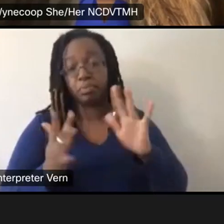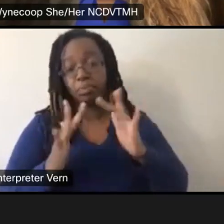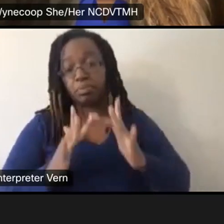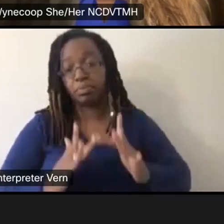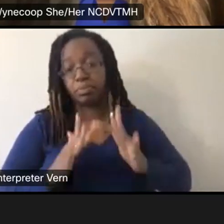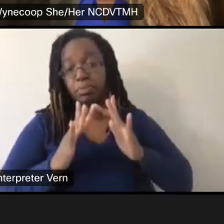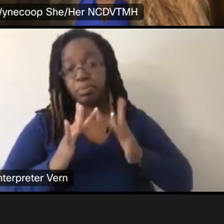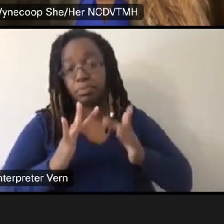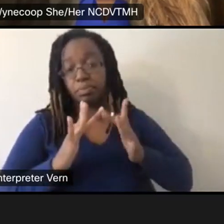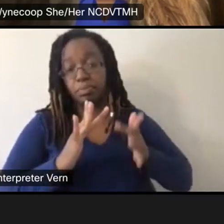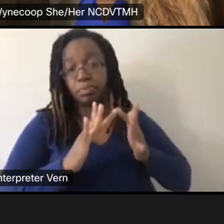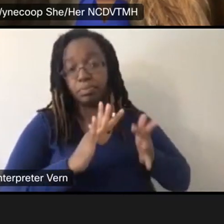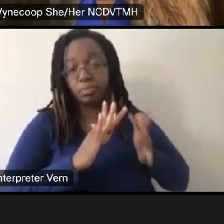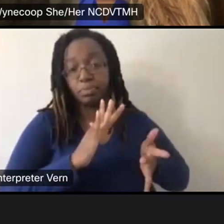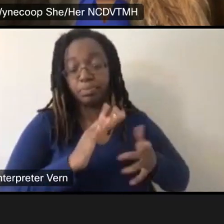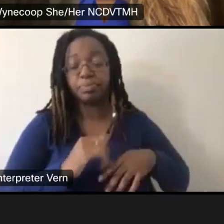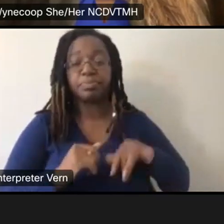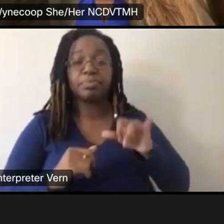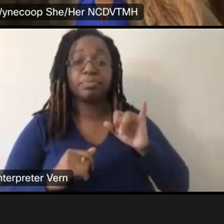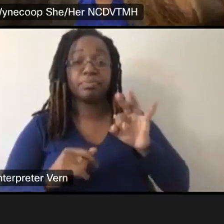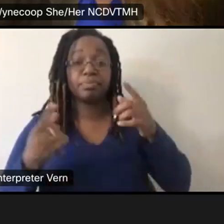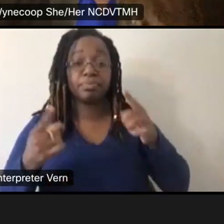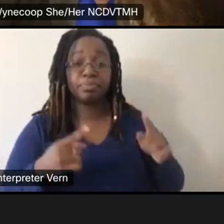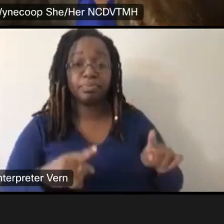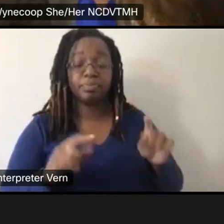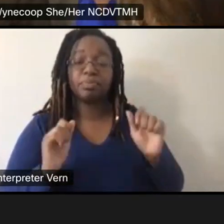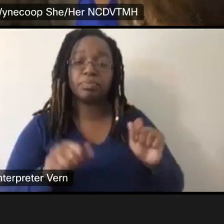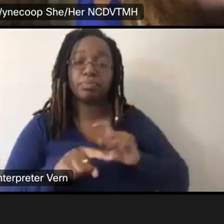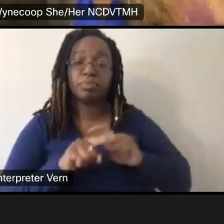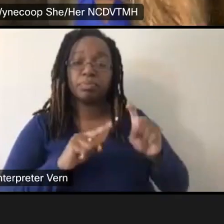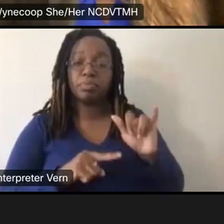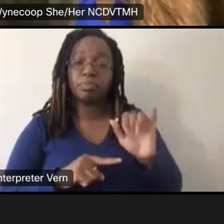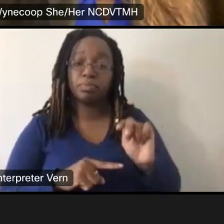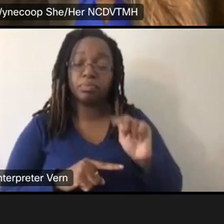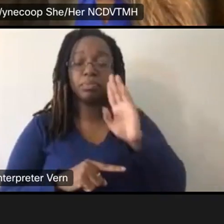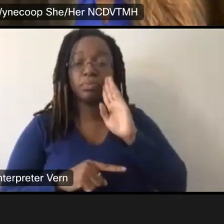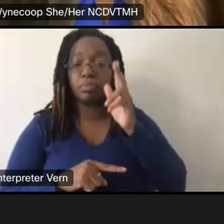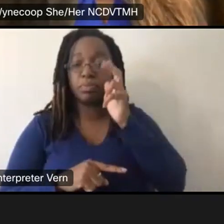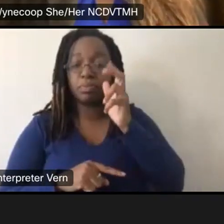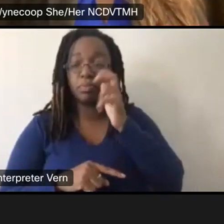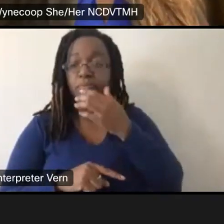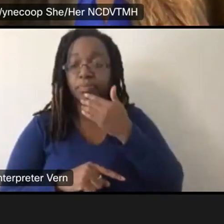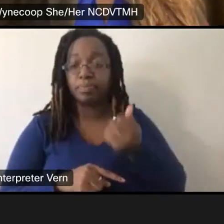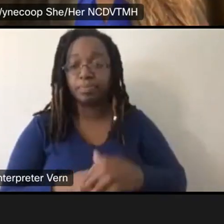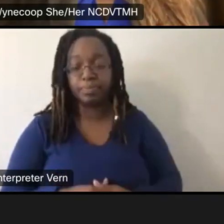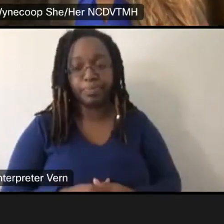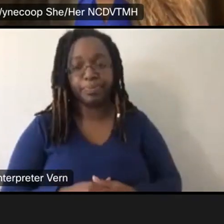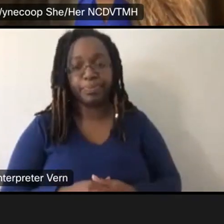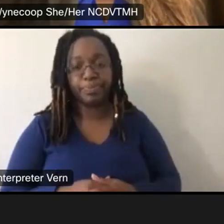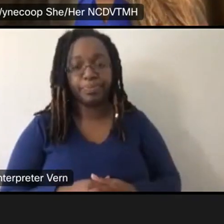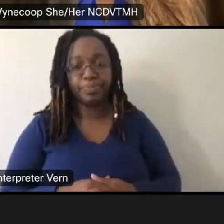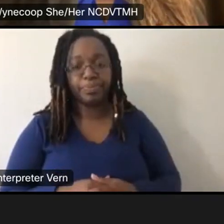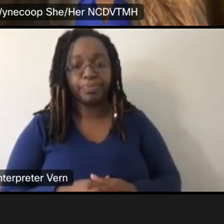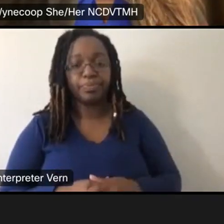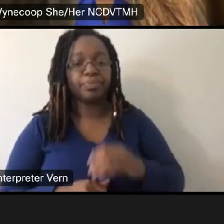this happens to you, feel free to call in for a better audio connection. If you are experiencing